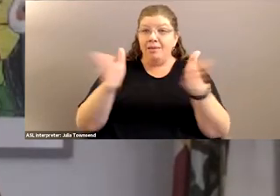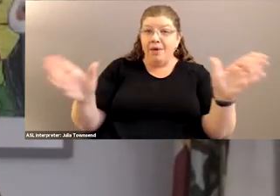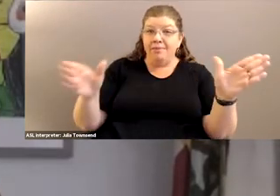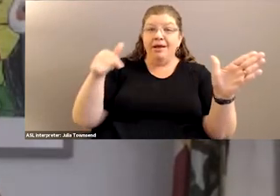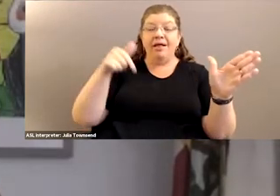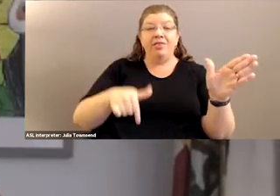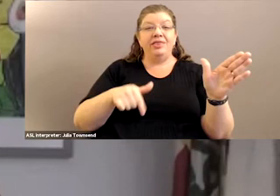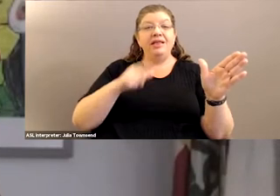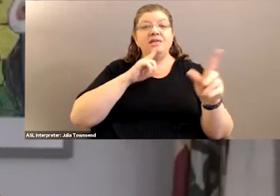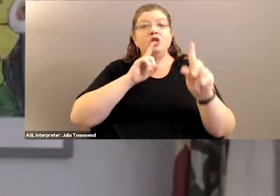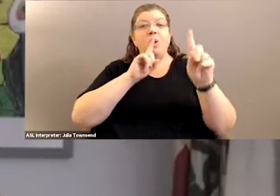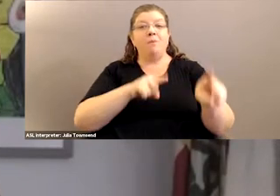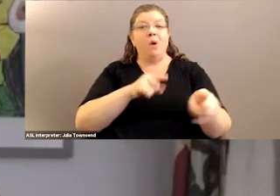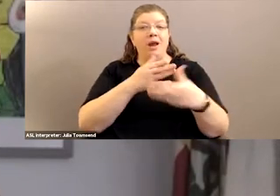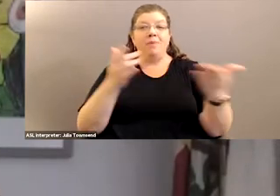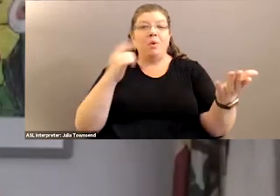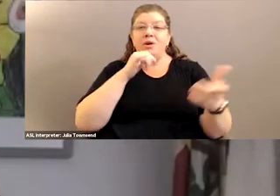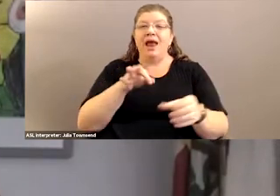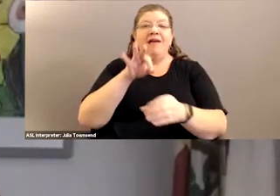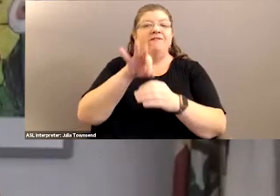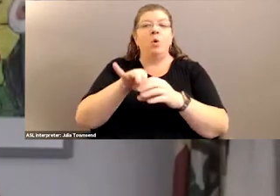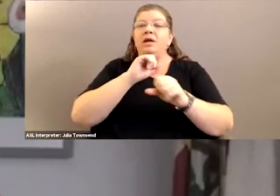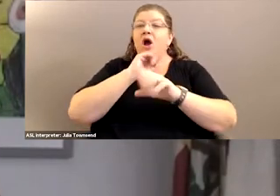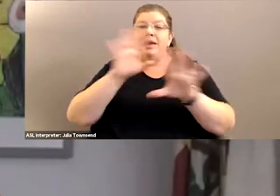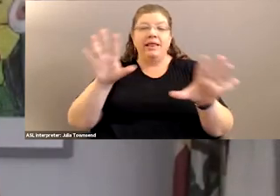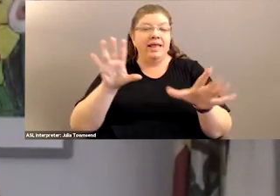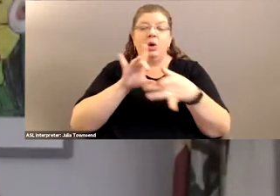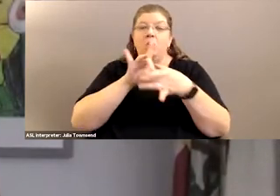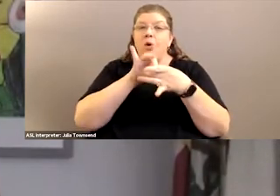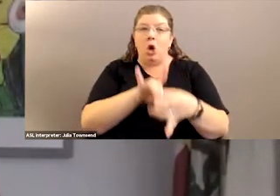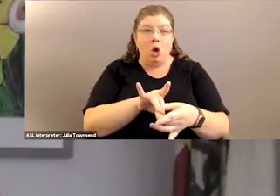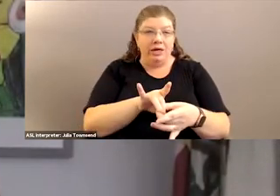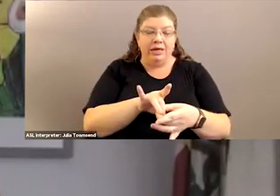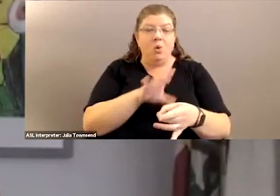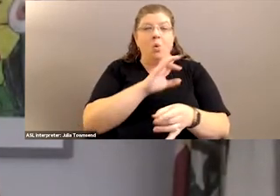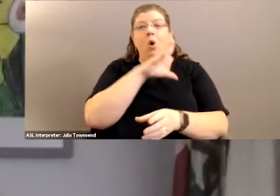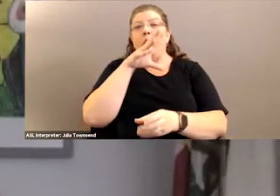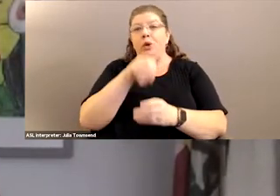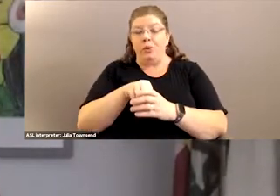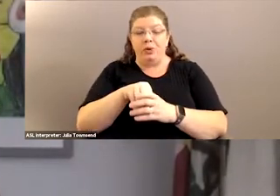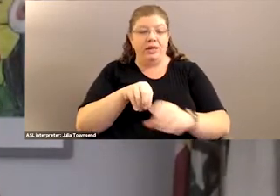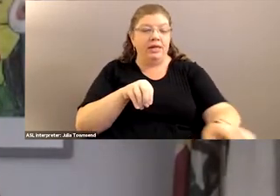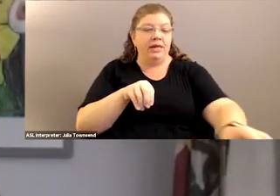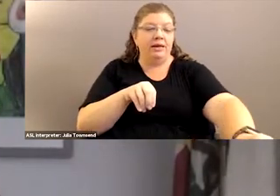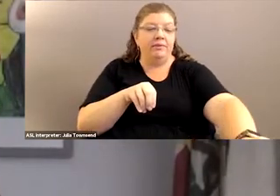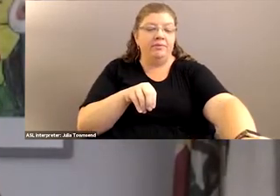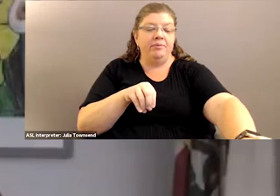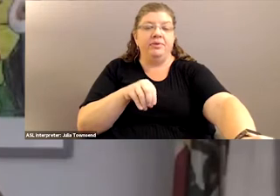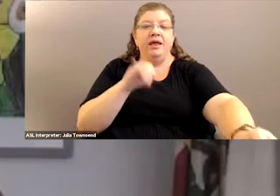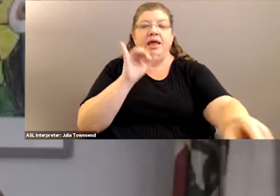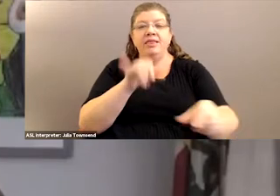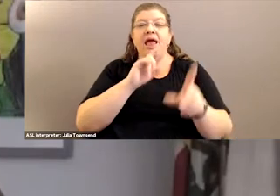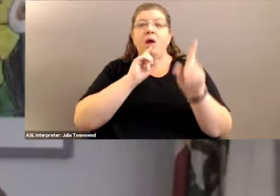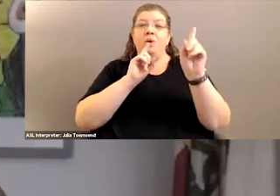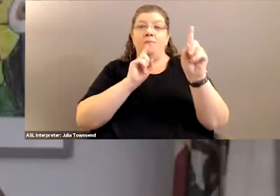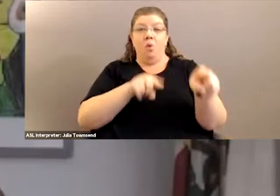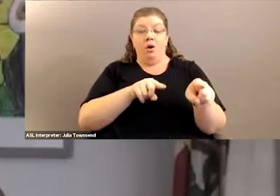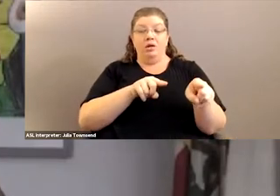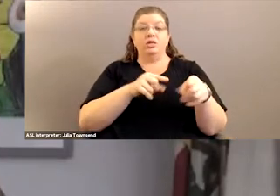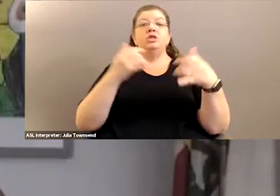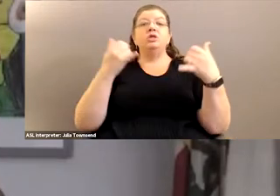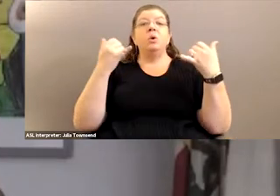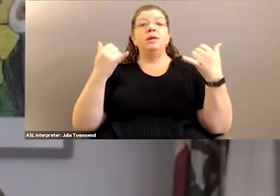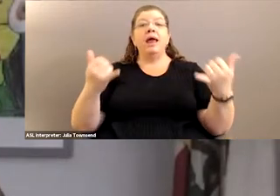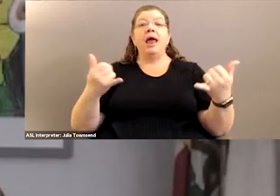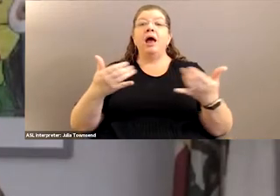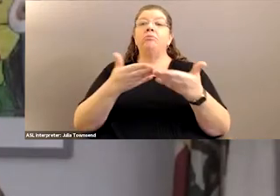a report item only we're not voting on anything regarding or included in this report and uh so now